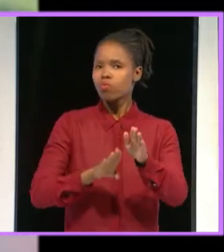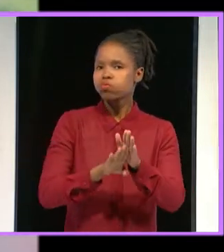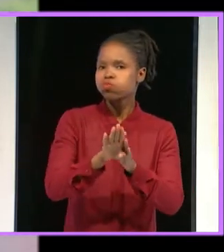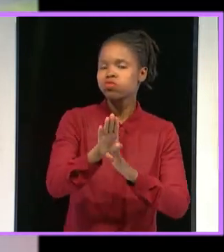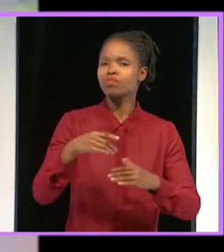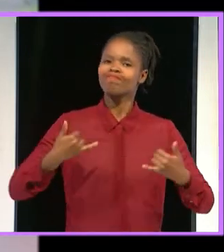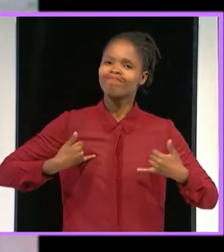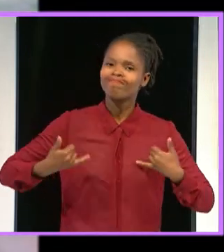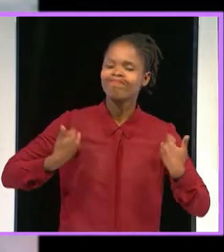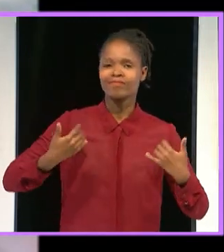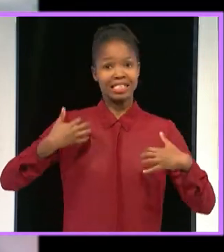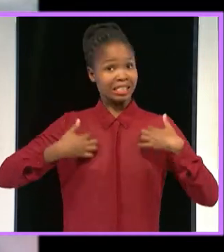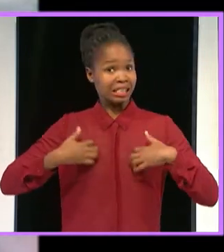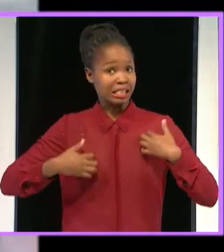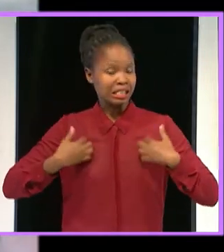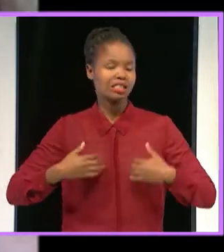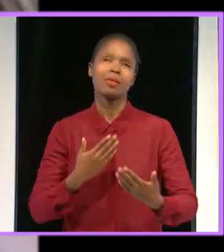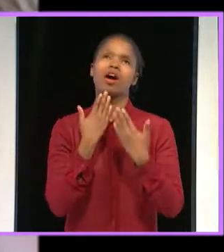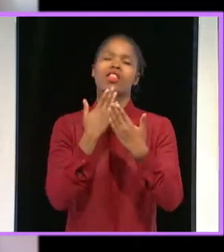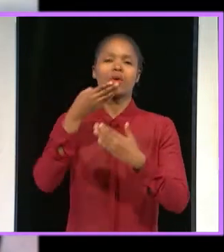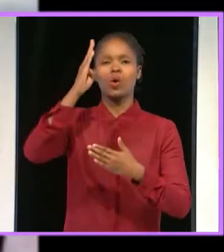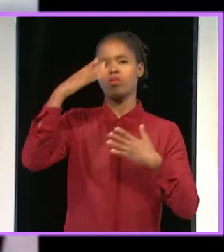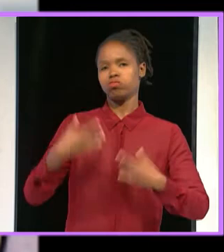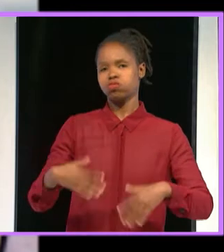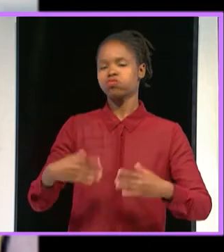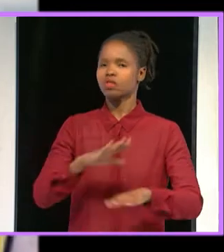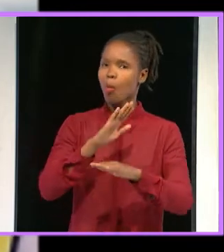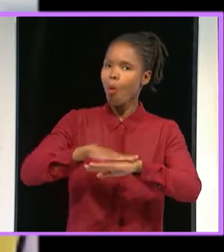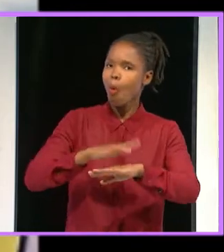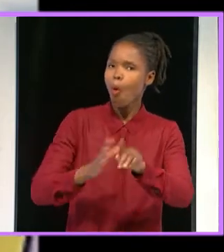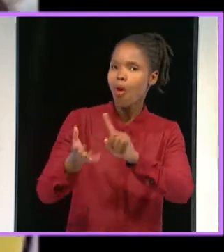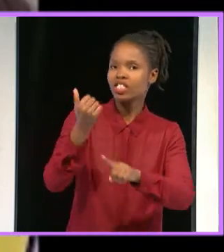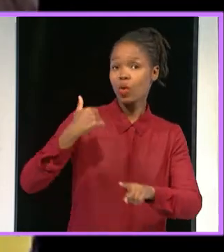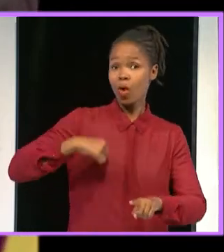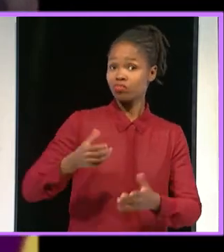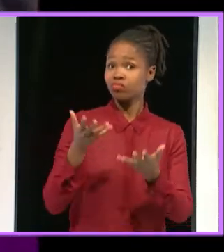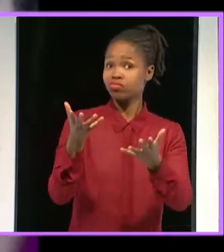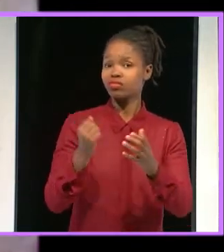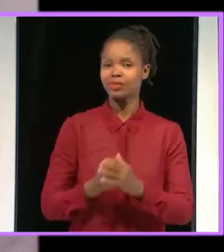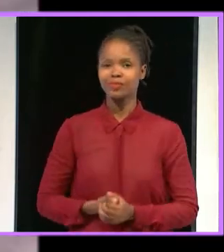vir die joy en excitement en dat hy ja, my gedra het hierdie hele reis. Ja.